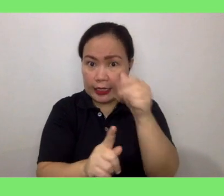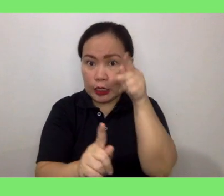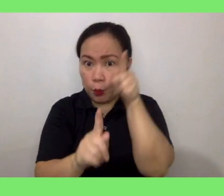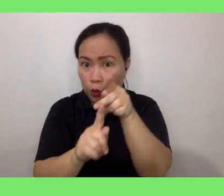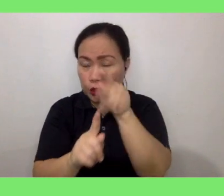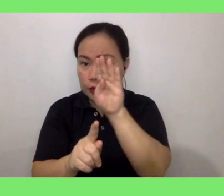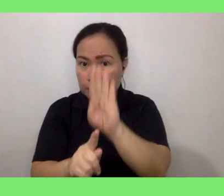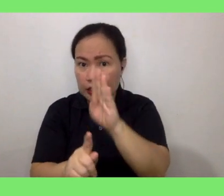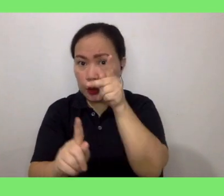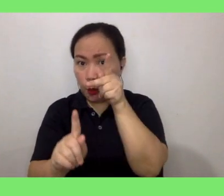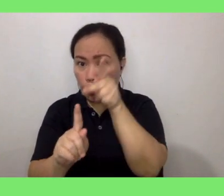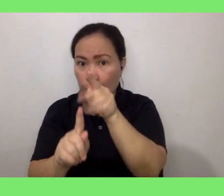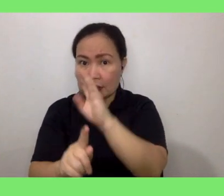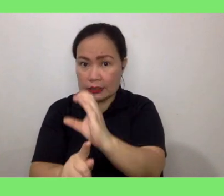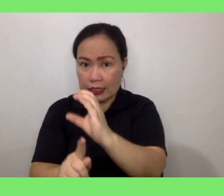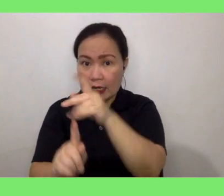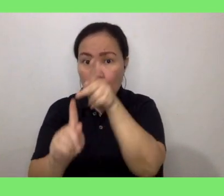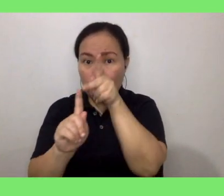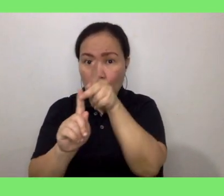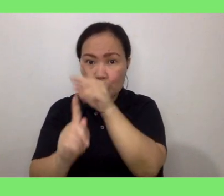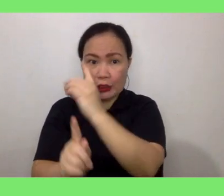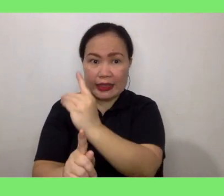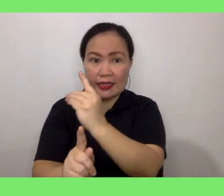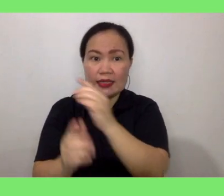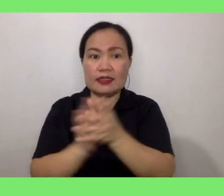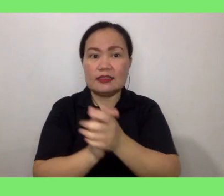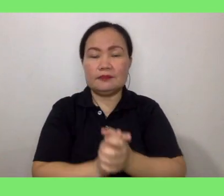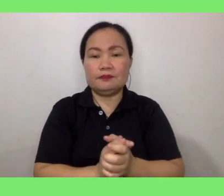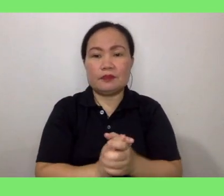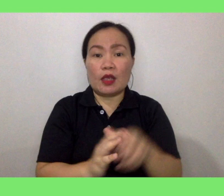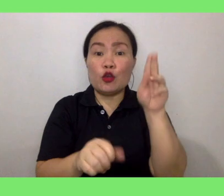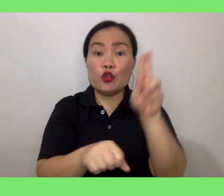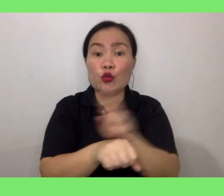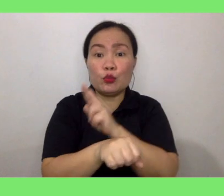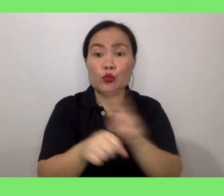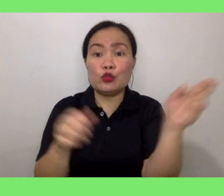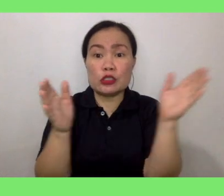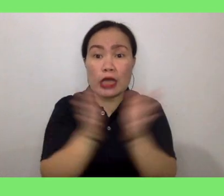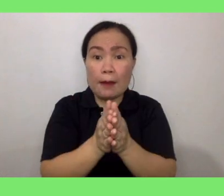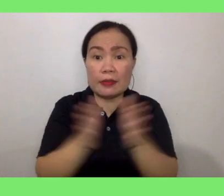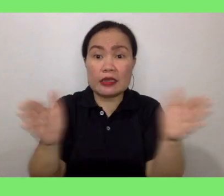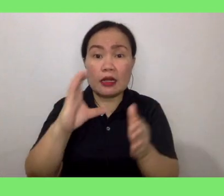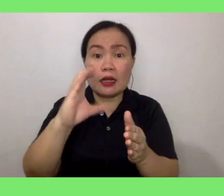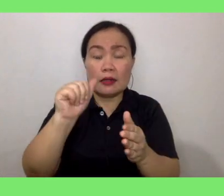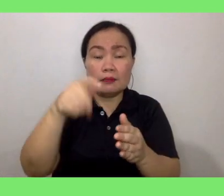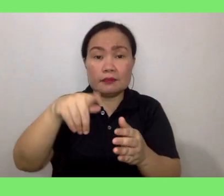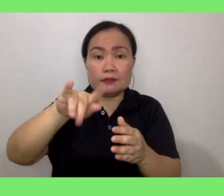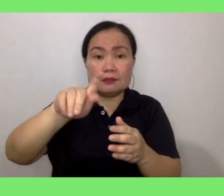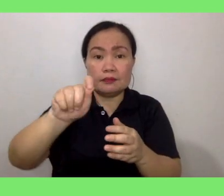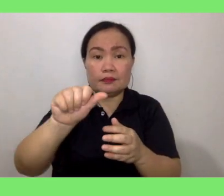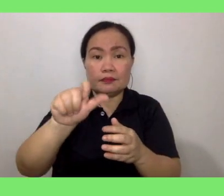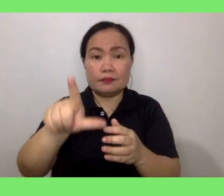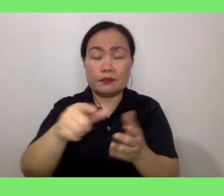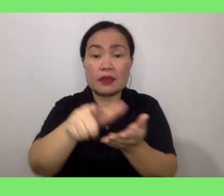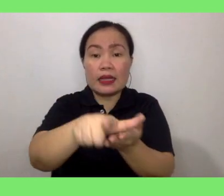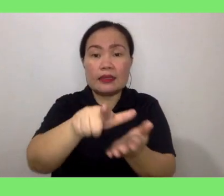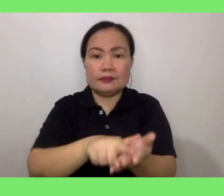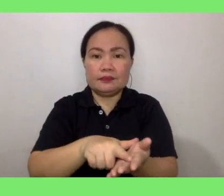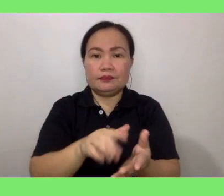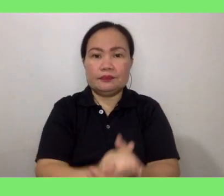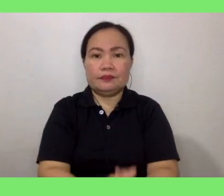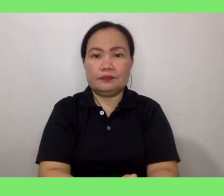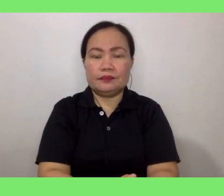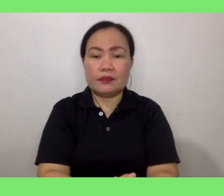capital letter. Okay? So, ang best representation po ng ating point is a dot. Okay? So,